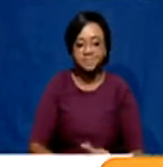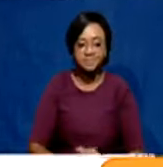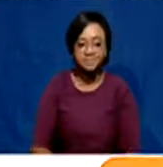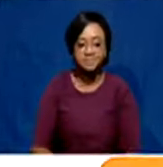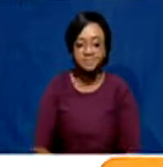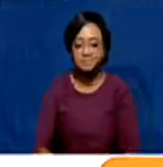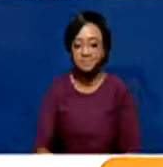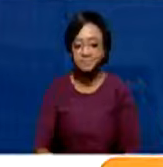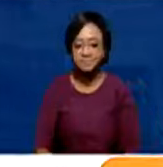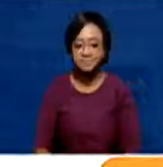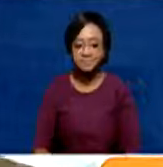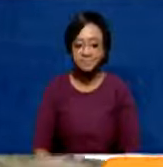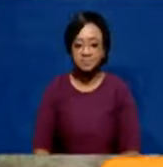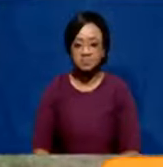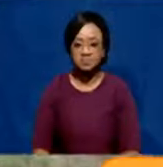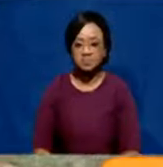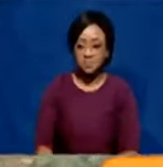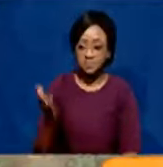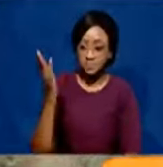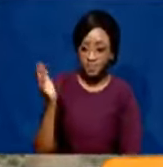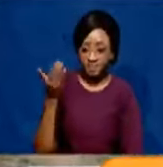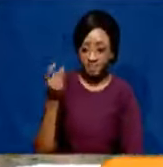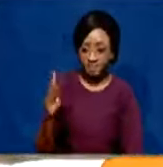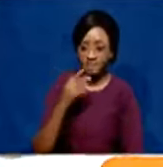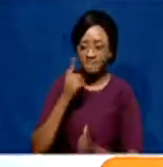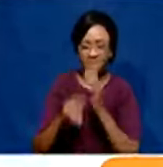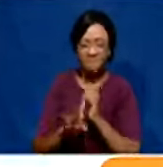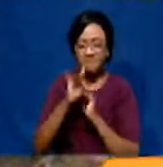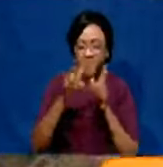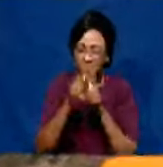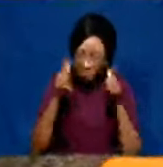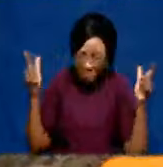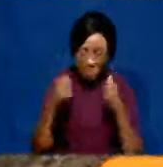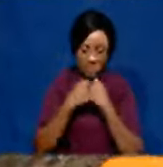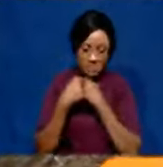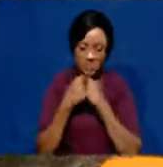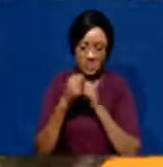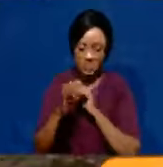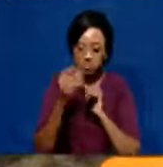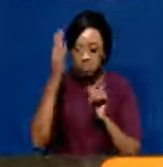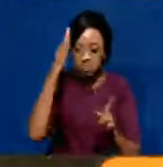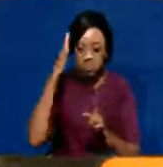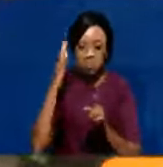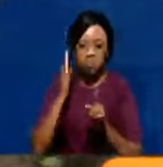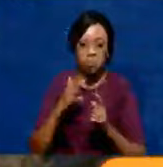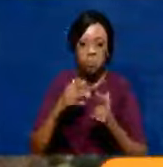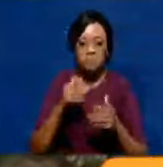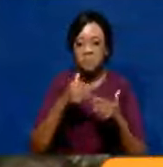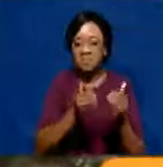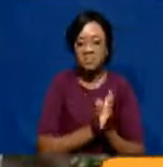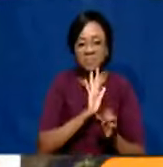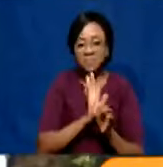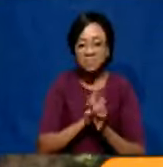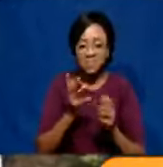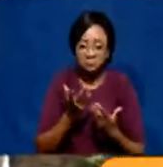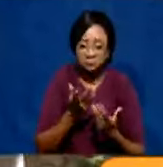identified. The pathologist says one of the biggest challenges in the identification process is lack of cooperation from family